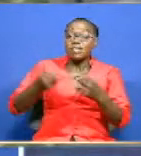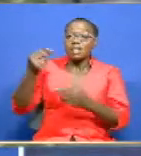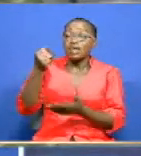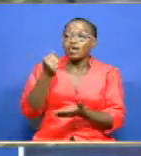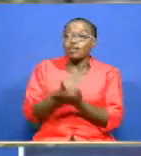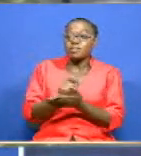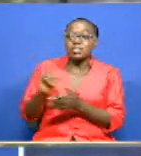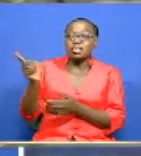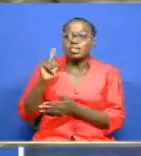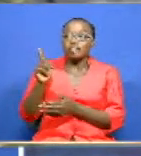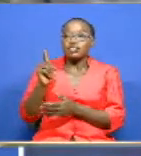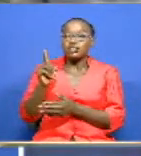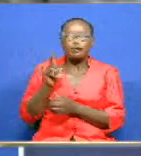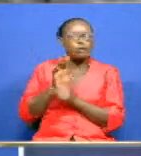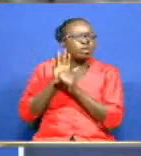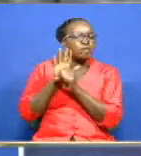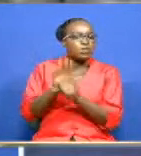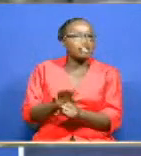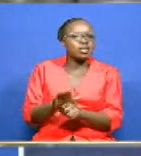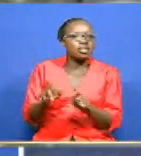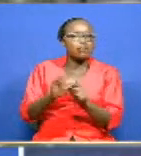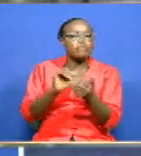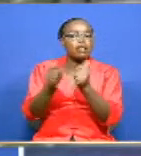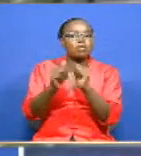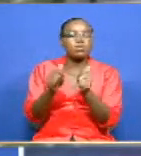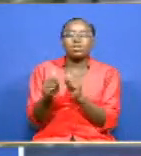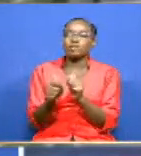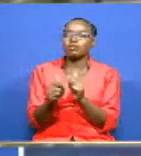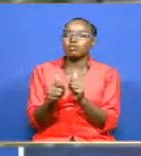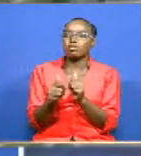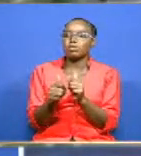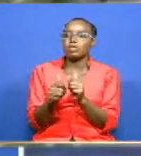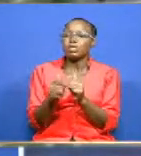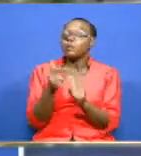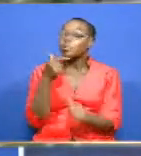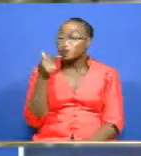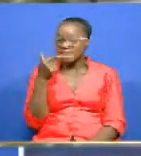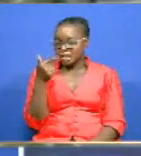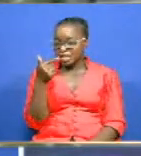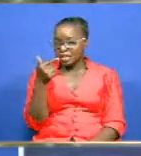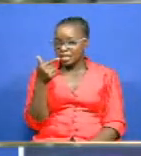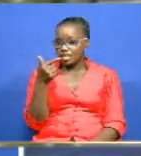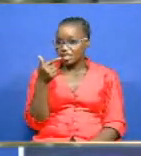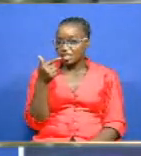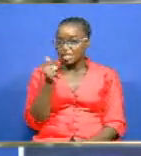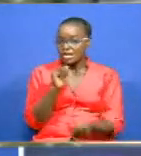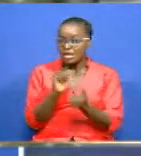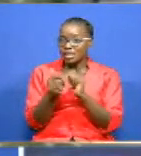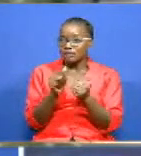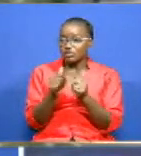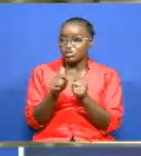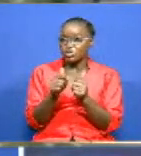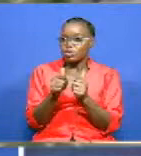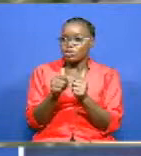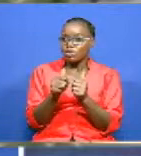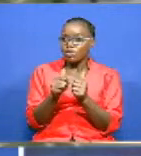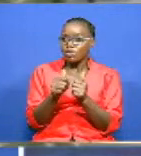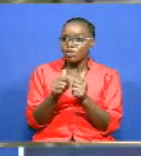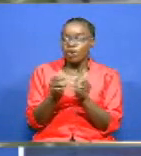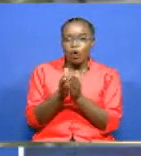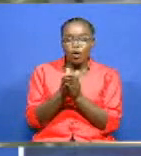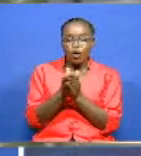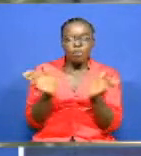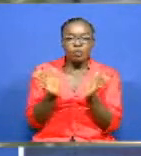in Nairobi to intimidate, even the administration. We are saying the administration operates on open